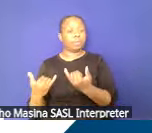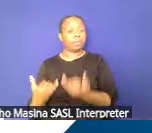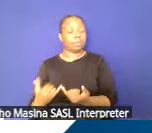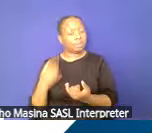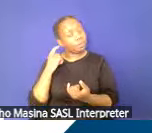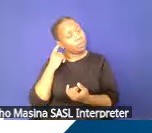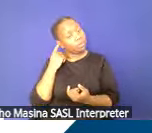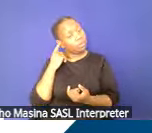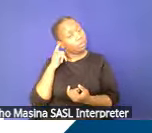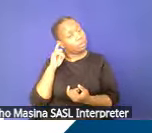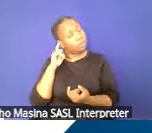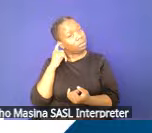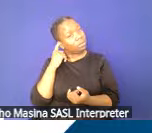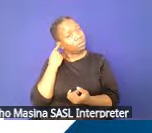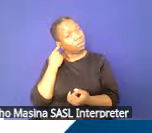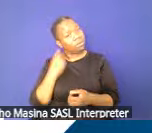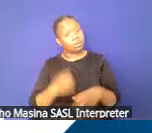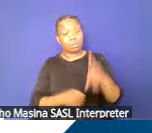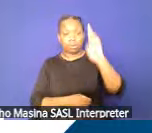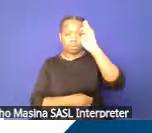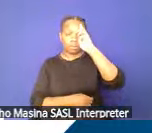then remember,